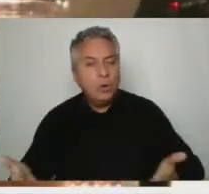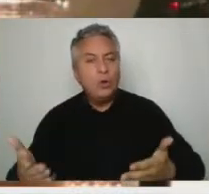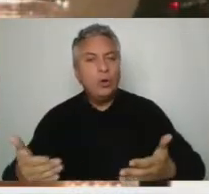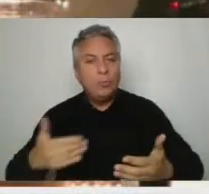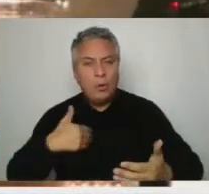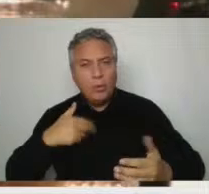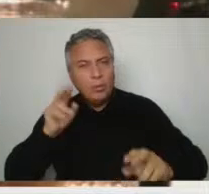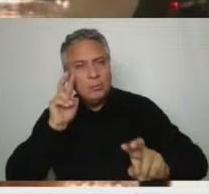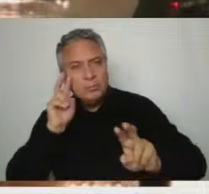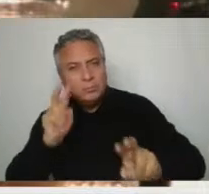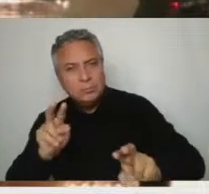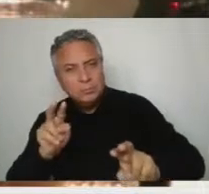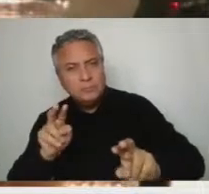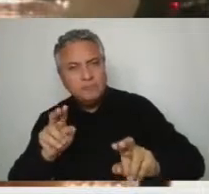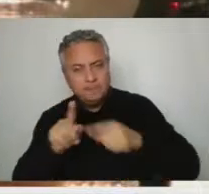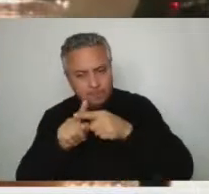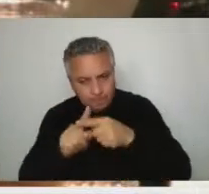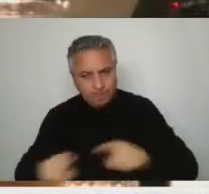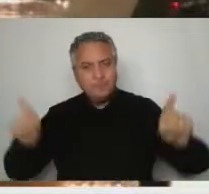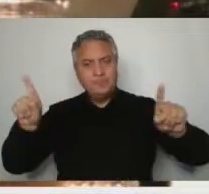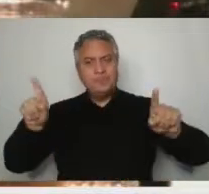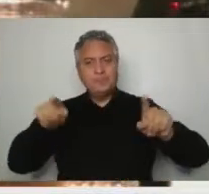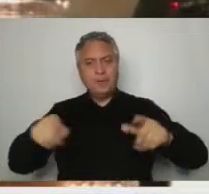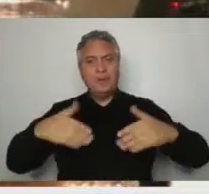health inequalities.